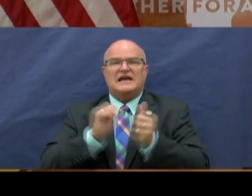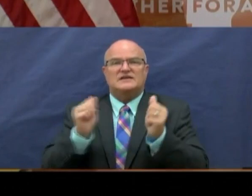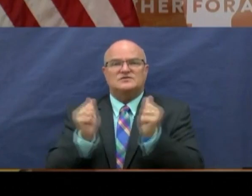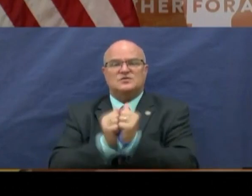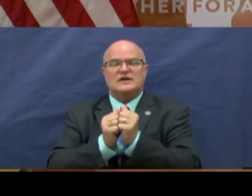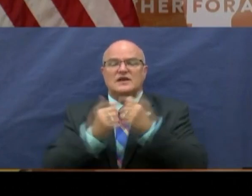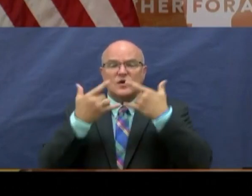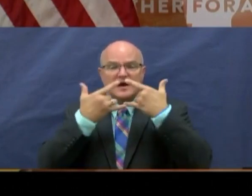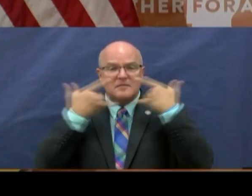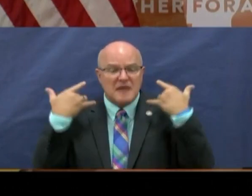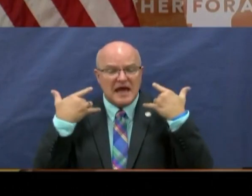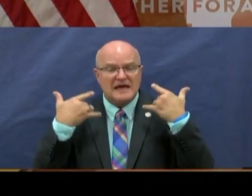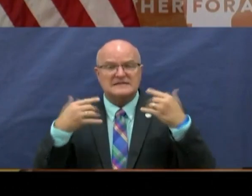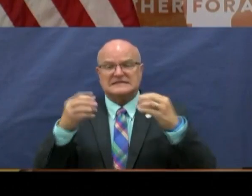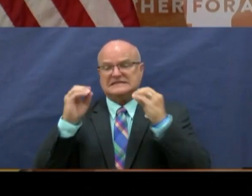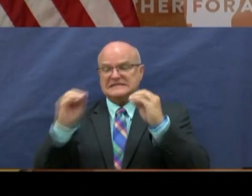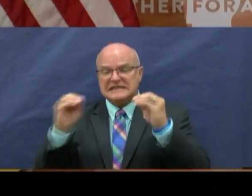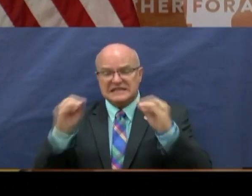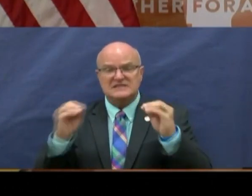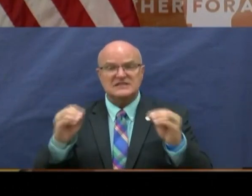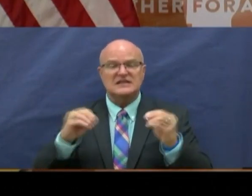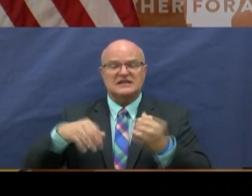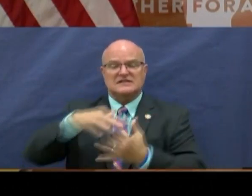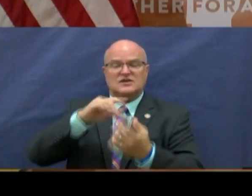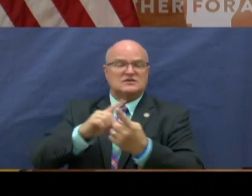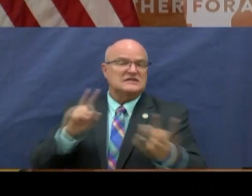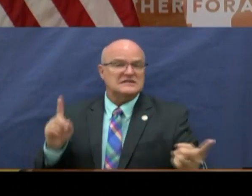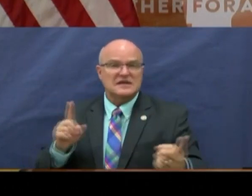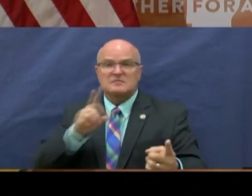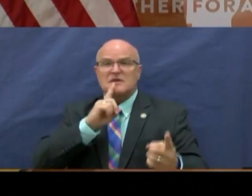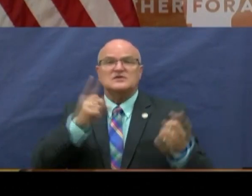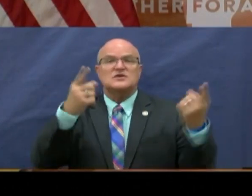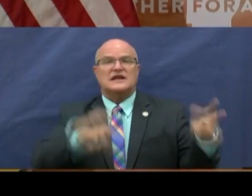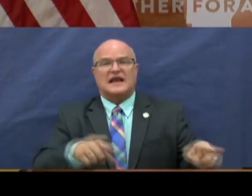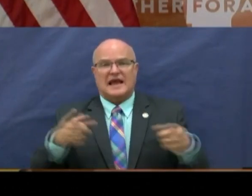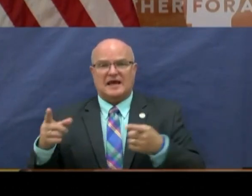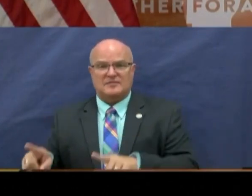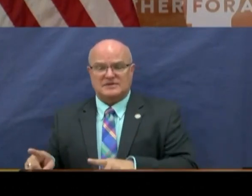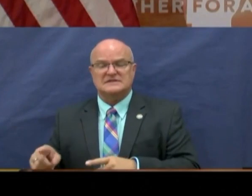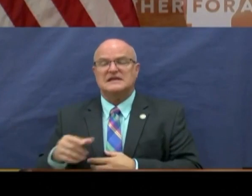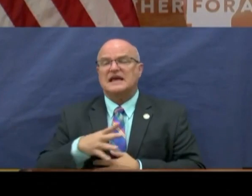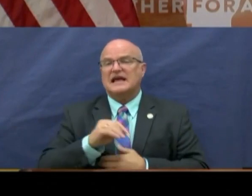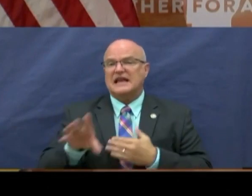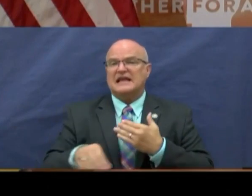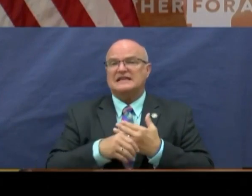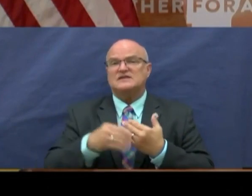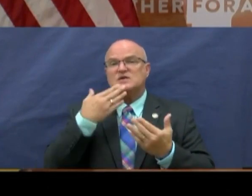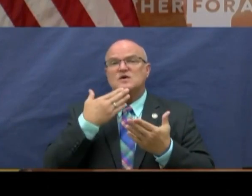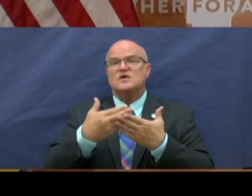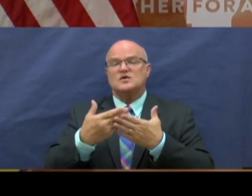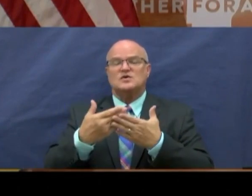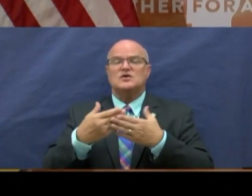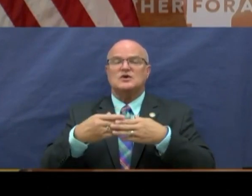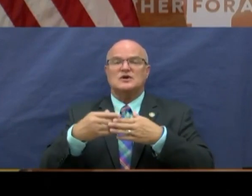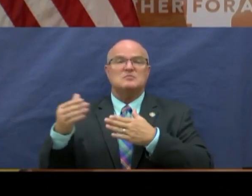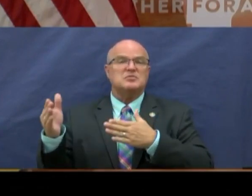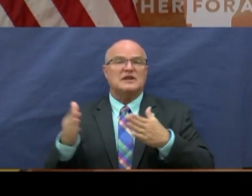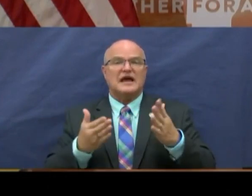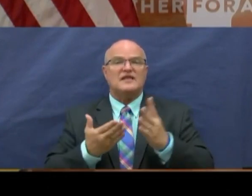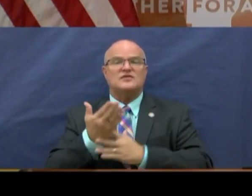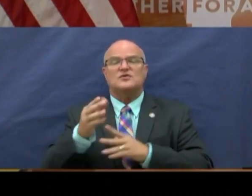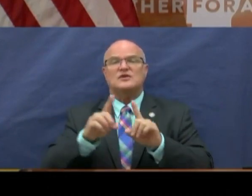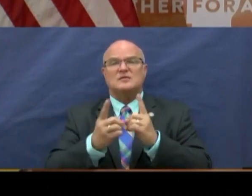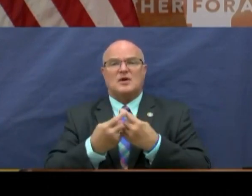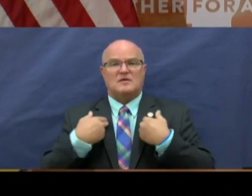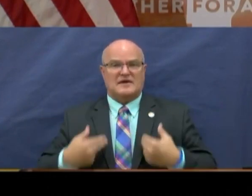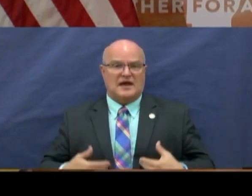enforcement, in education, to make sure that happens, in addition to a very good marketing plan through the Department of